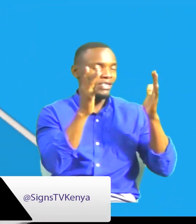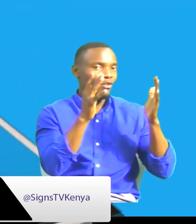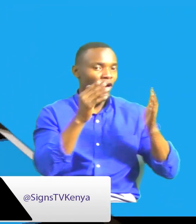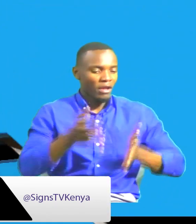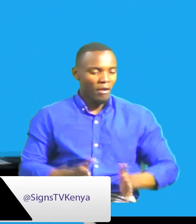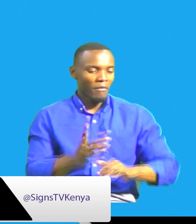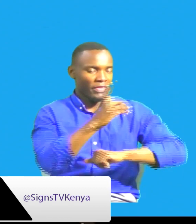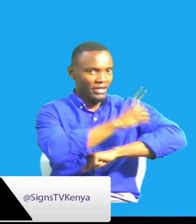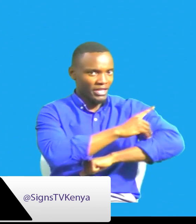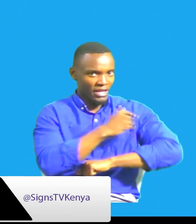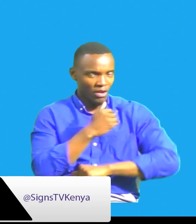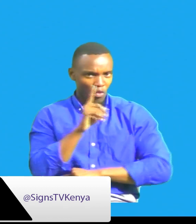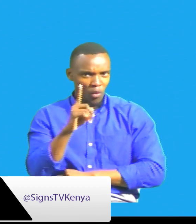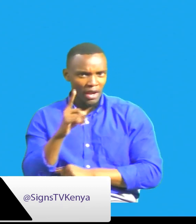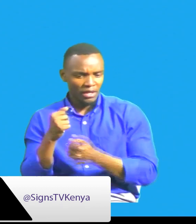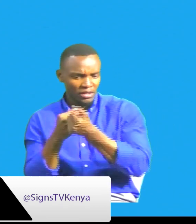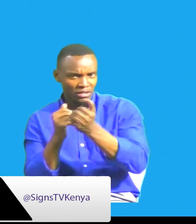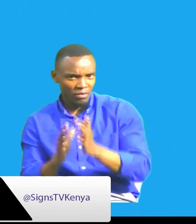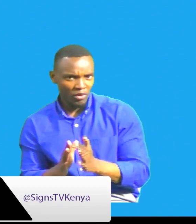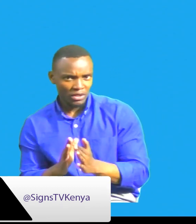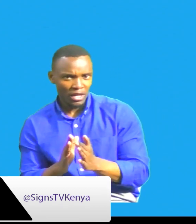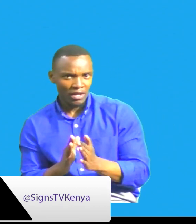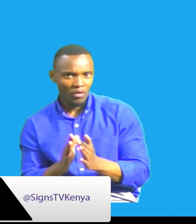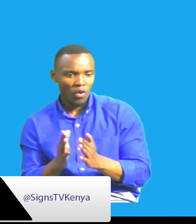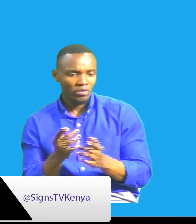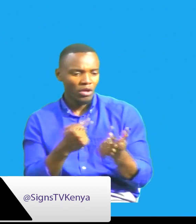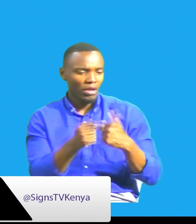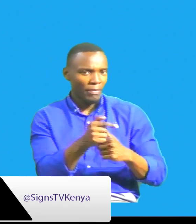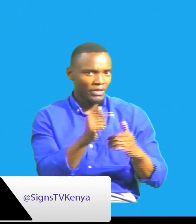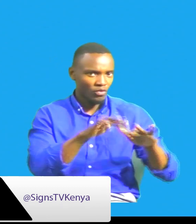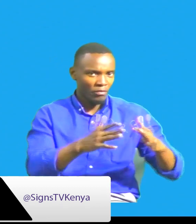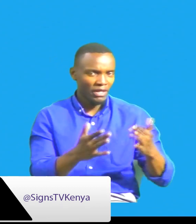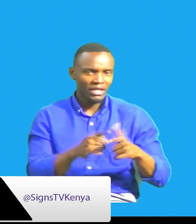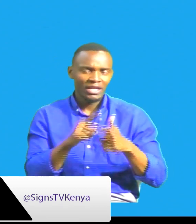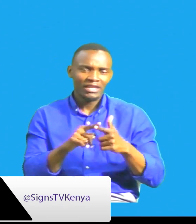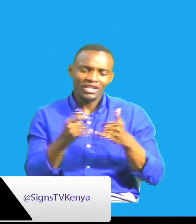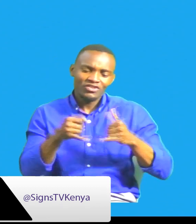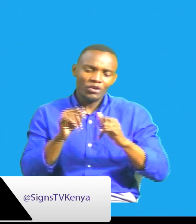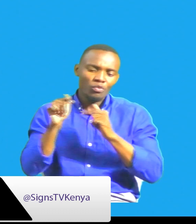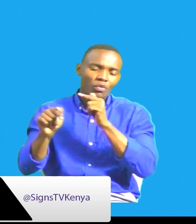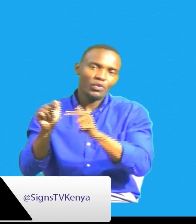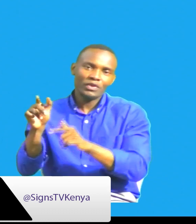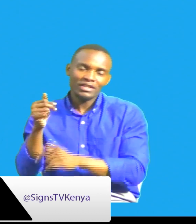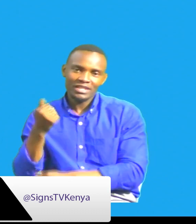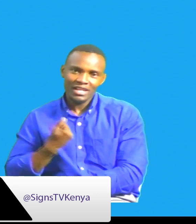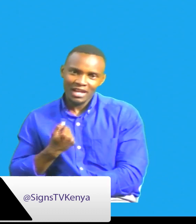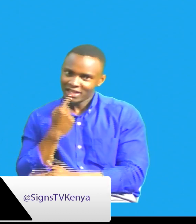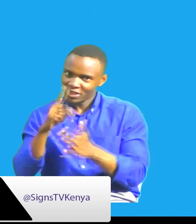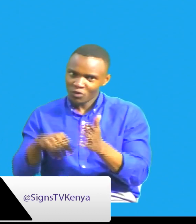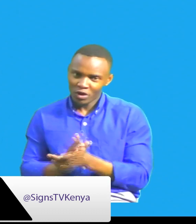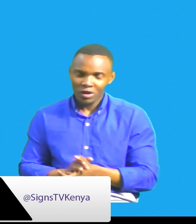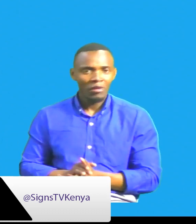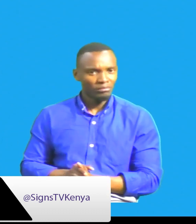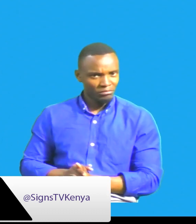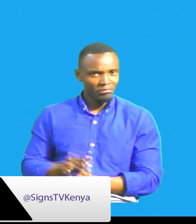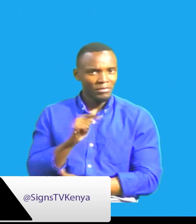Now there was this fan alikuwa ameattend. So this fan tried kuingililia Karen akamwambia quote unquote, we Samidoh